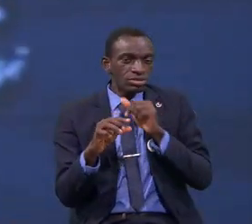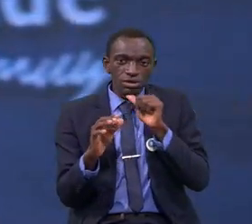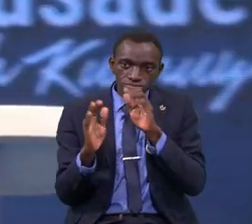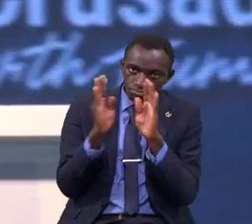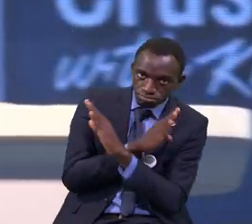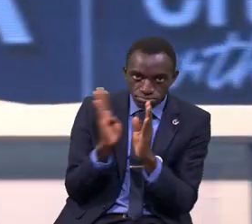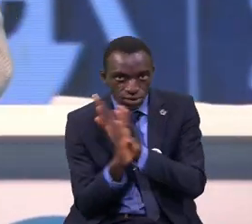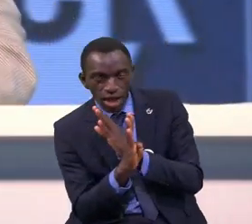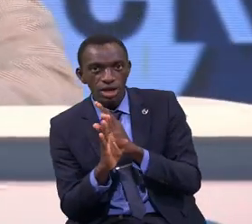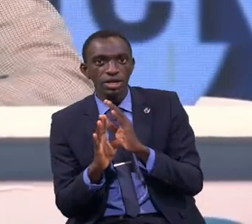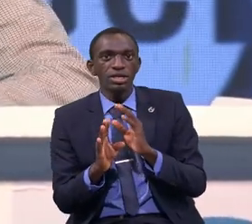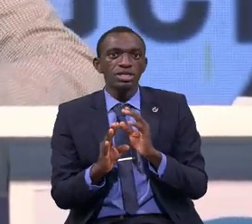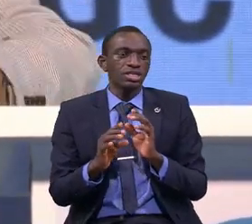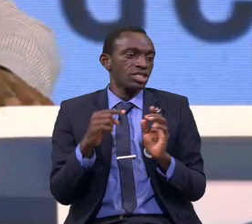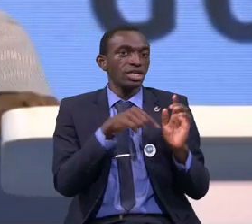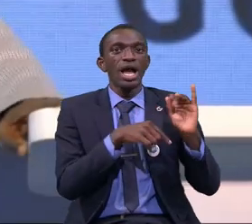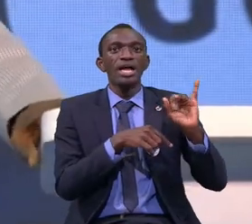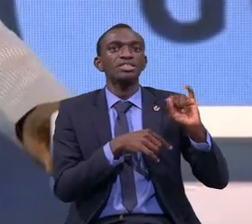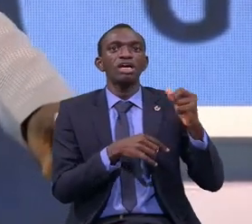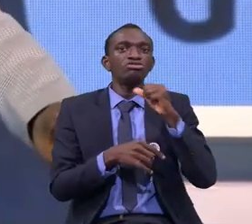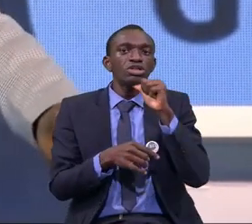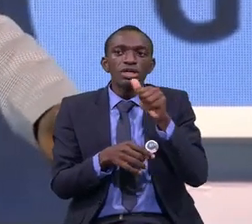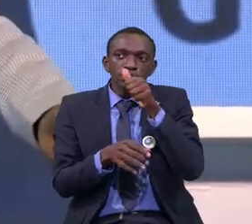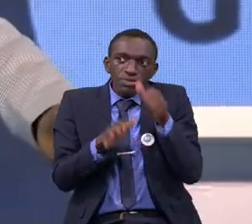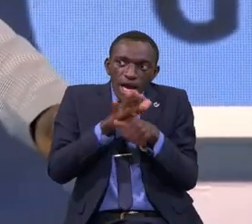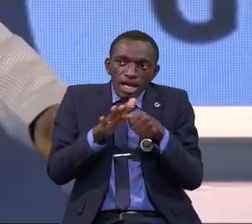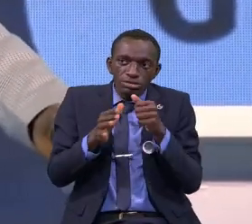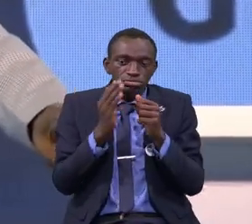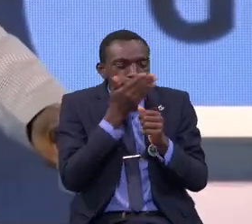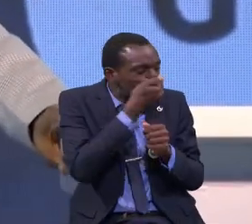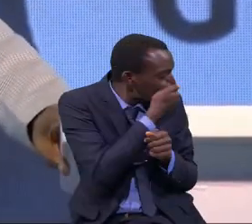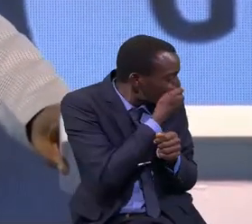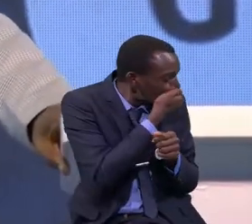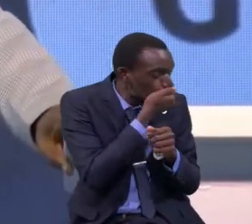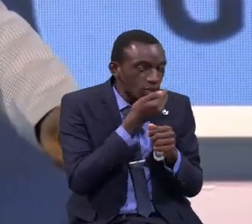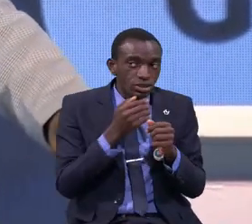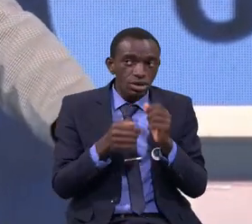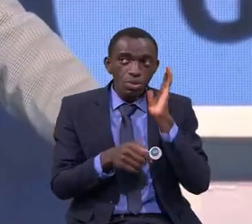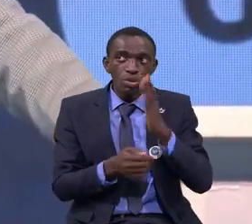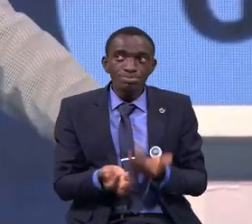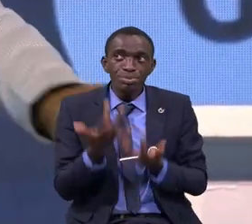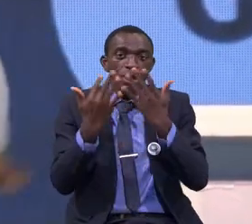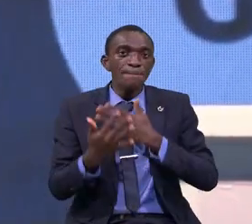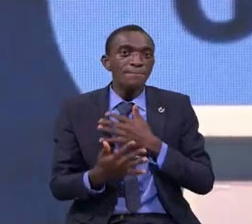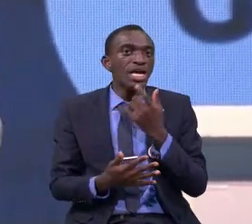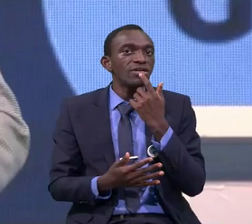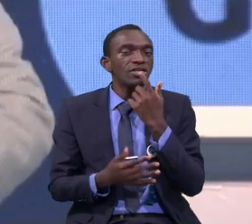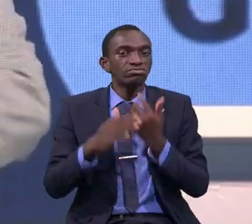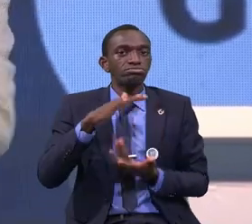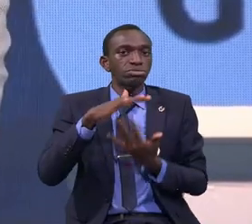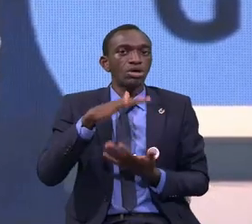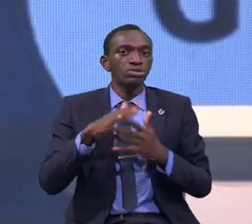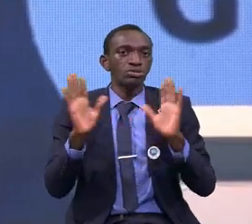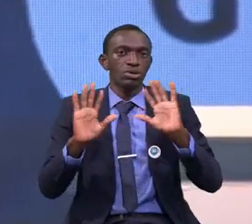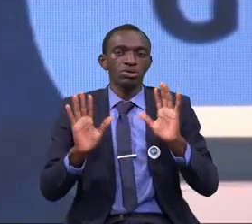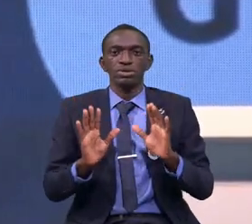He put his mouth away. He didn't say, that thing will burn my lips. There are